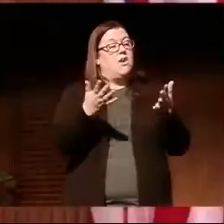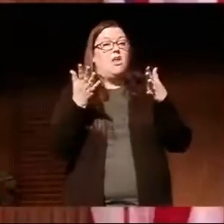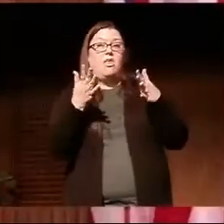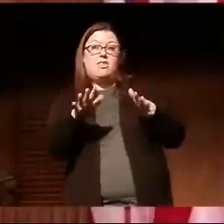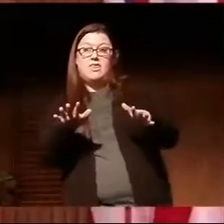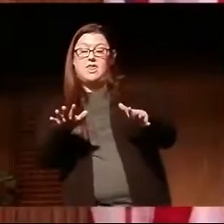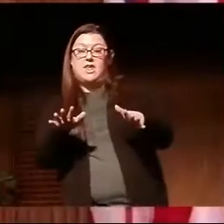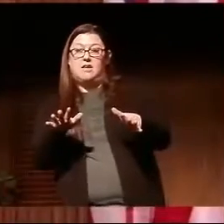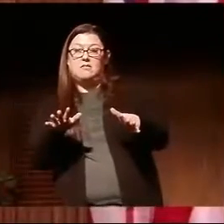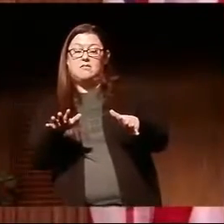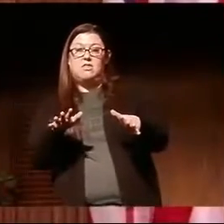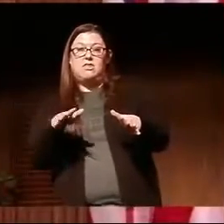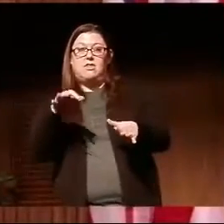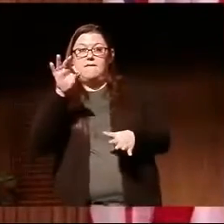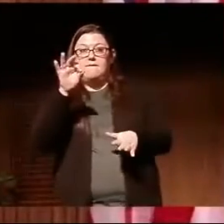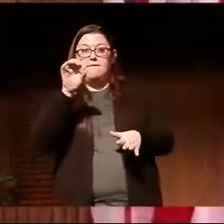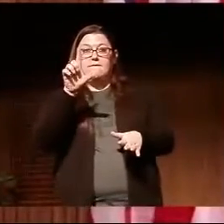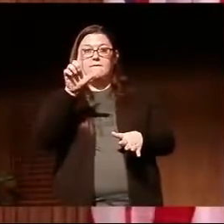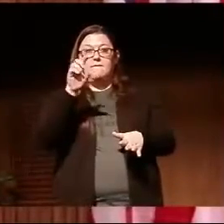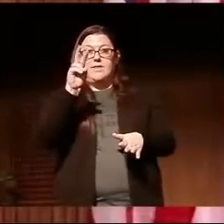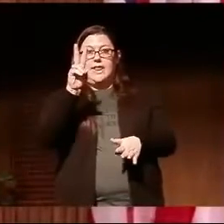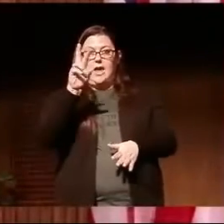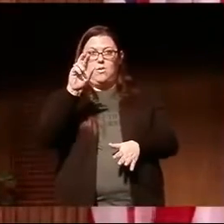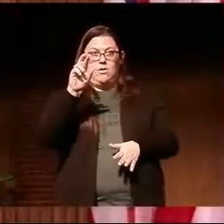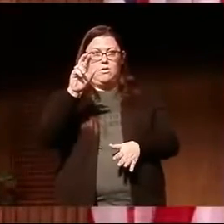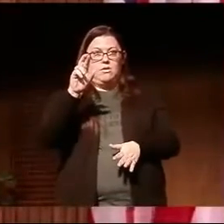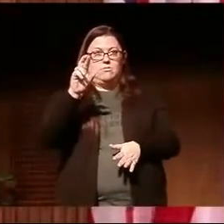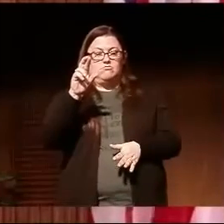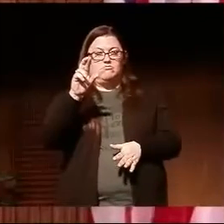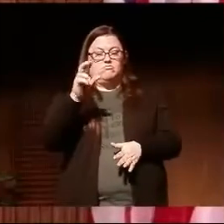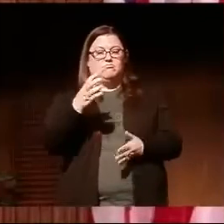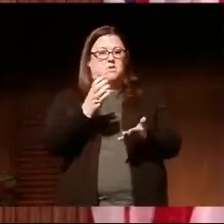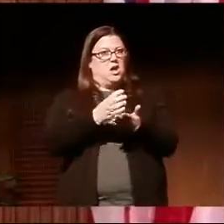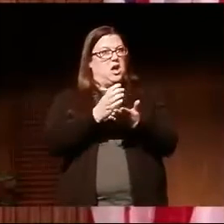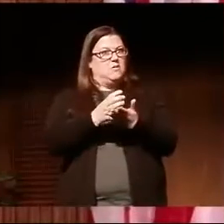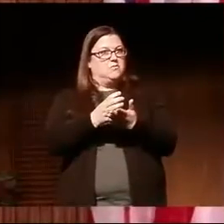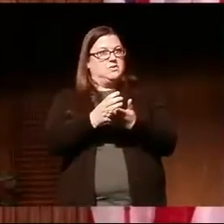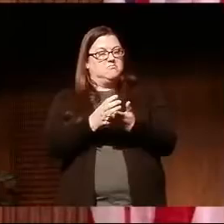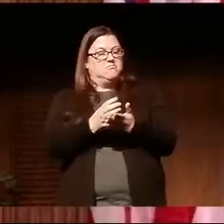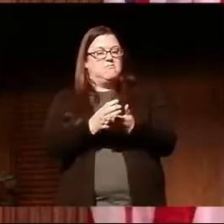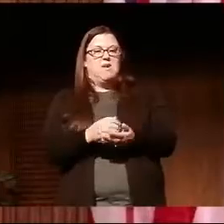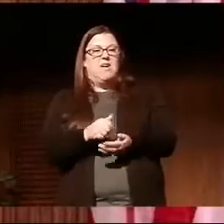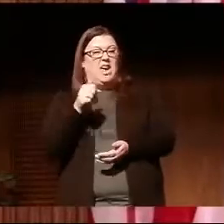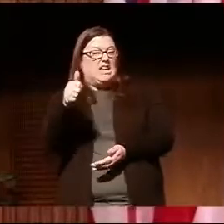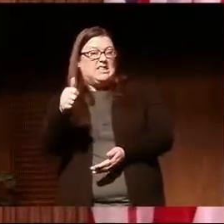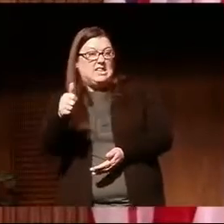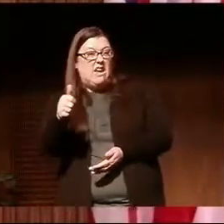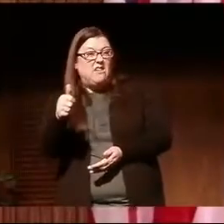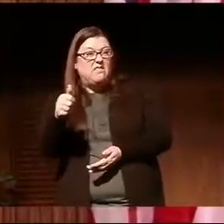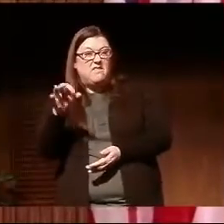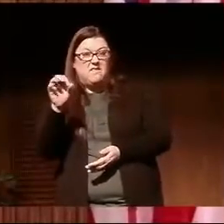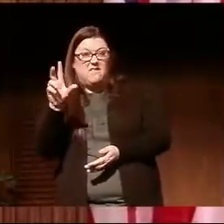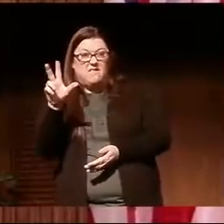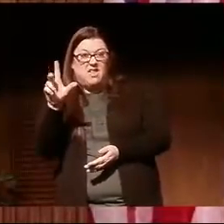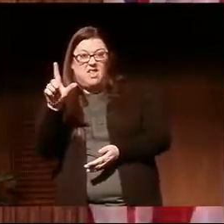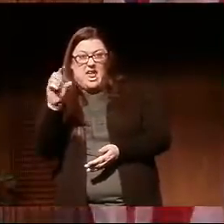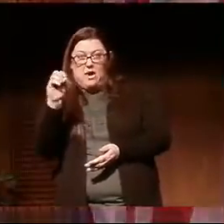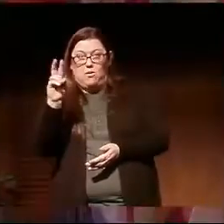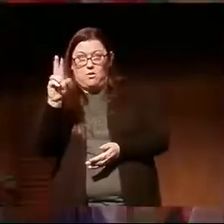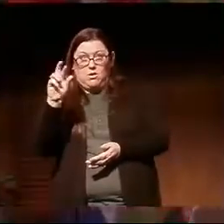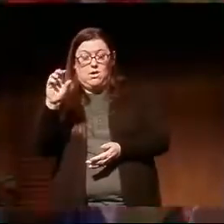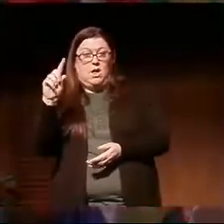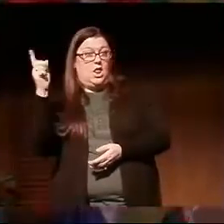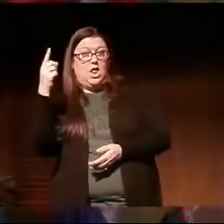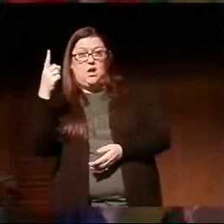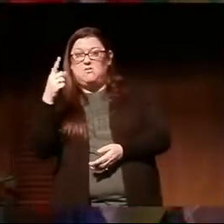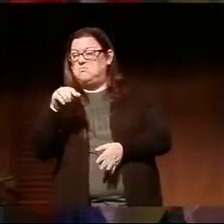the flour, you have several cups of flour. And by itself, I wouldn't eat a couple cups of flour.